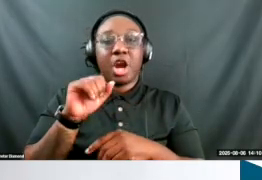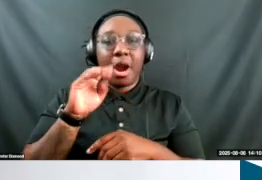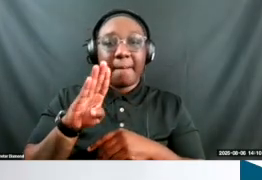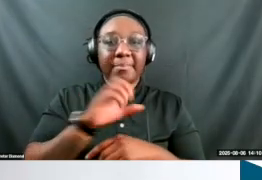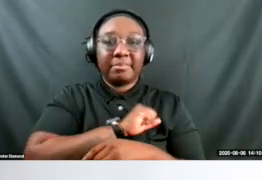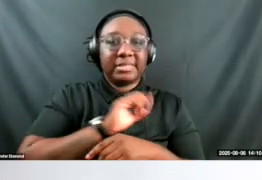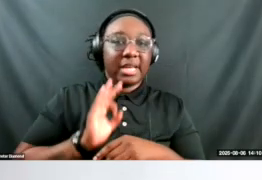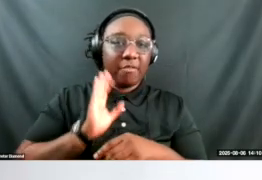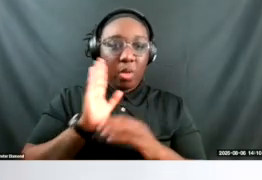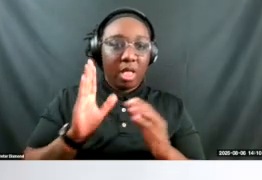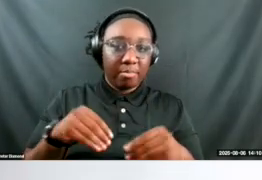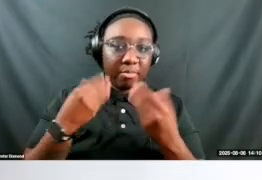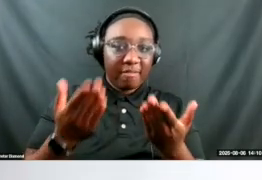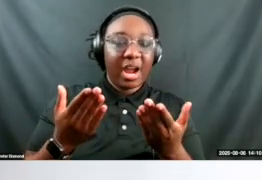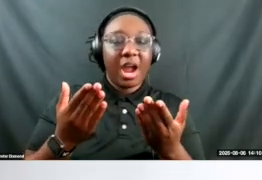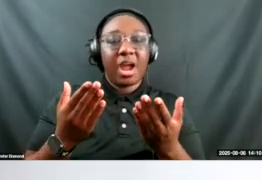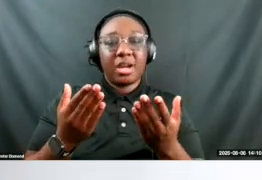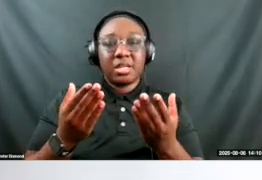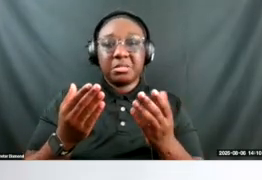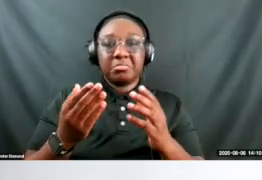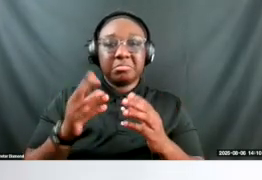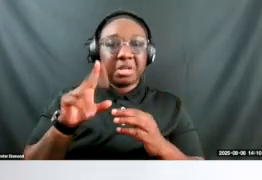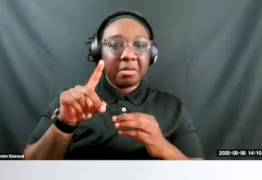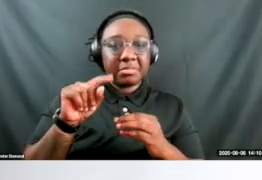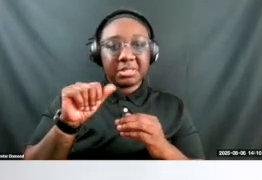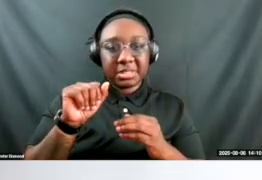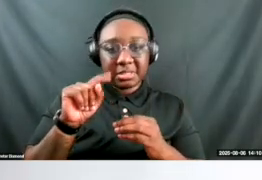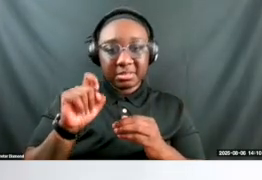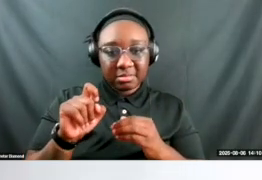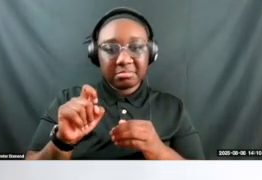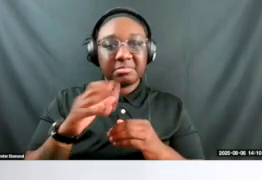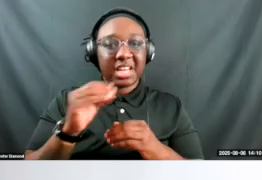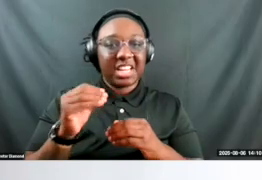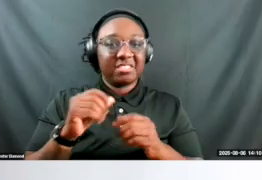efforts. I will now hand it over to Robert for Q&A.